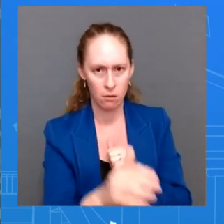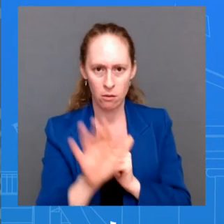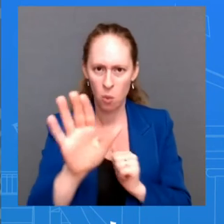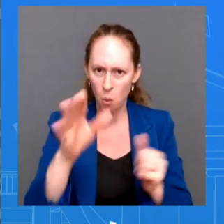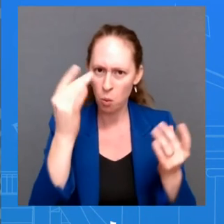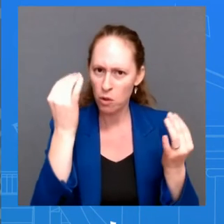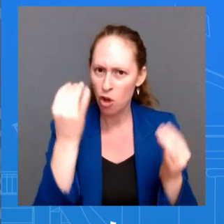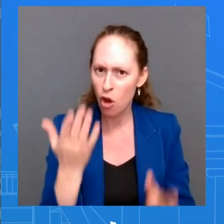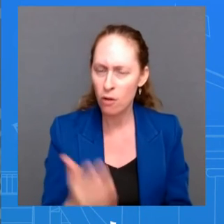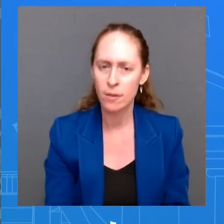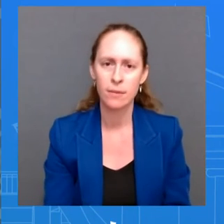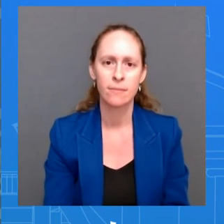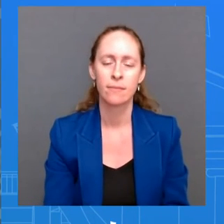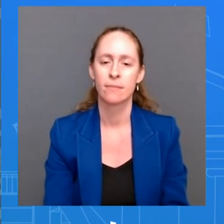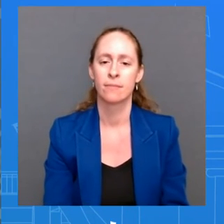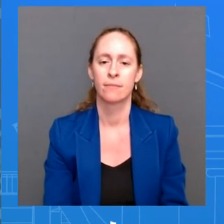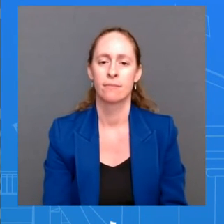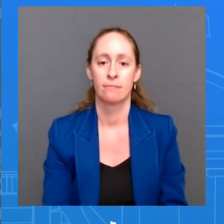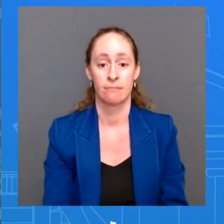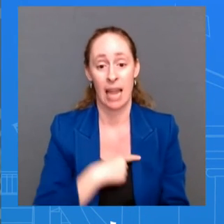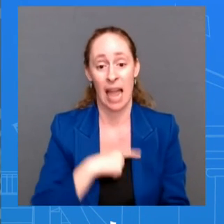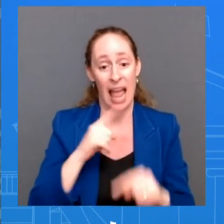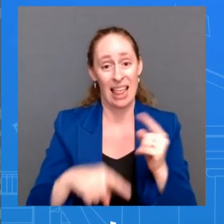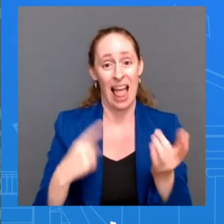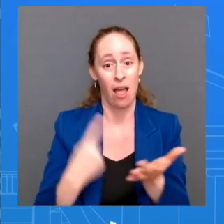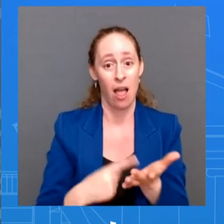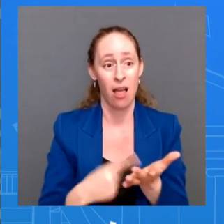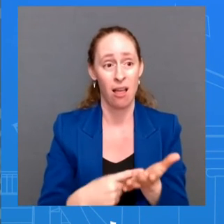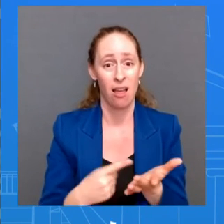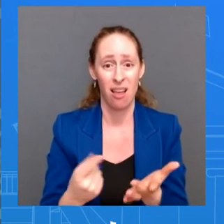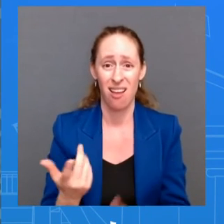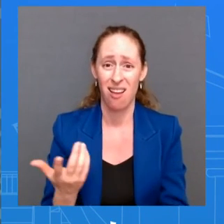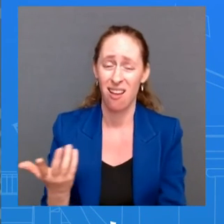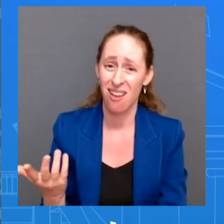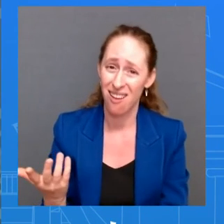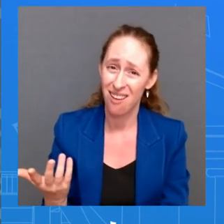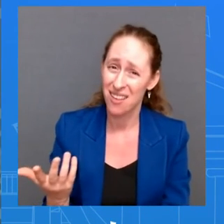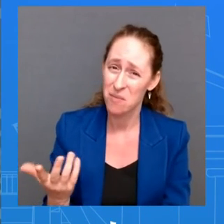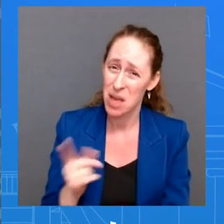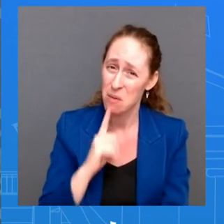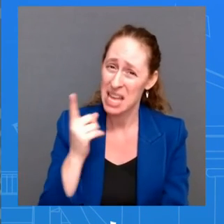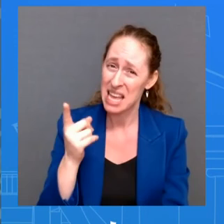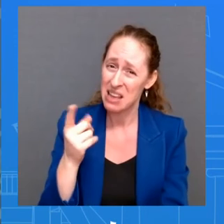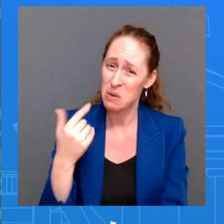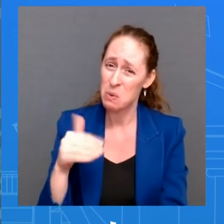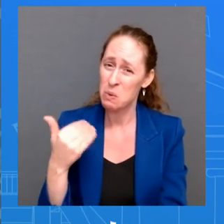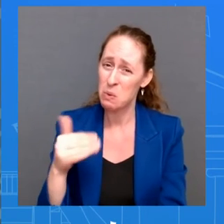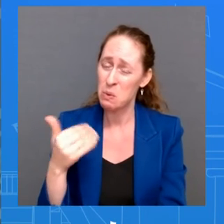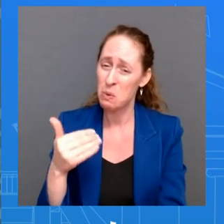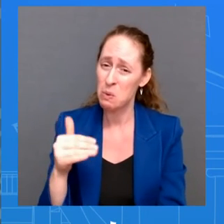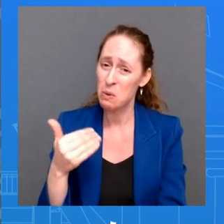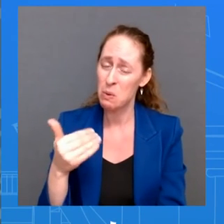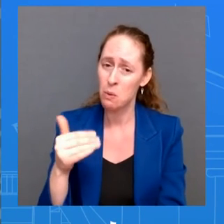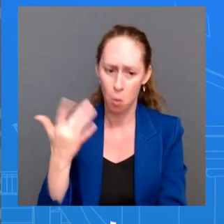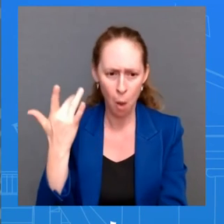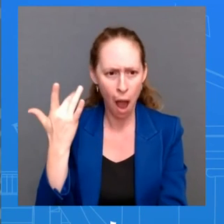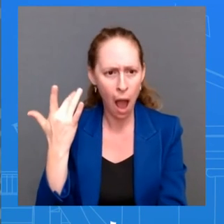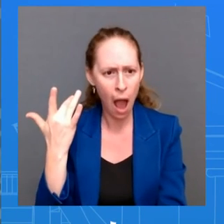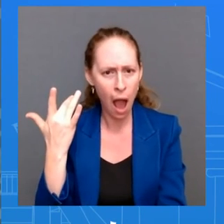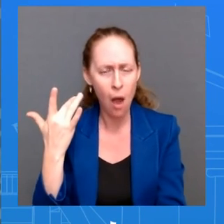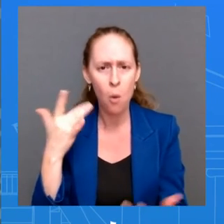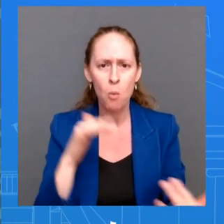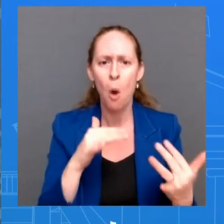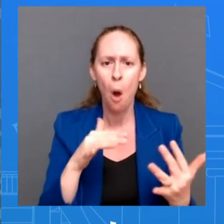Russia has created in Ukraine because they don't want Ukraine to be a democracy, because they don't